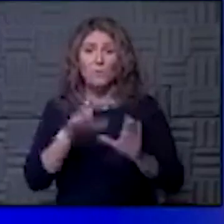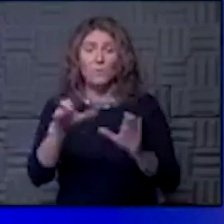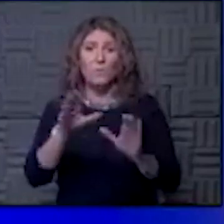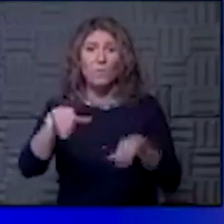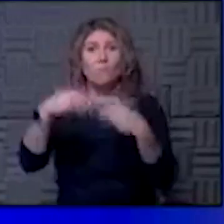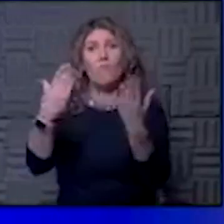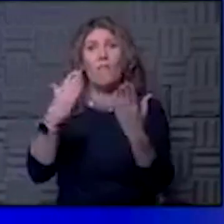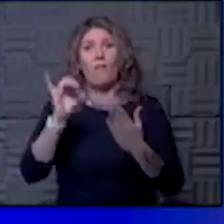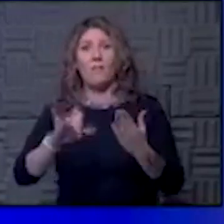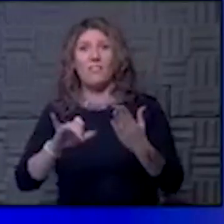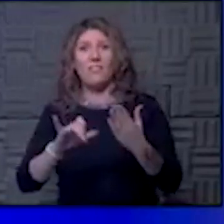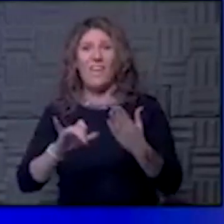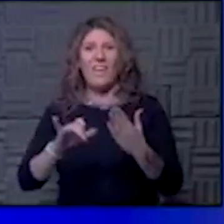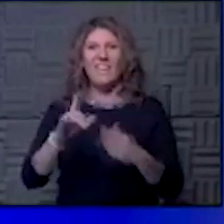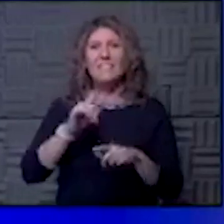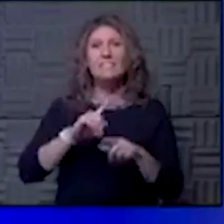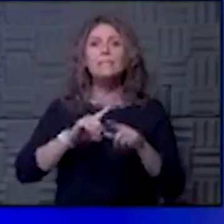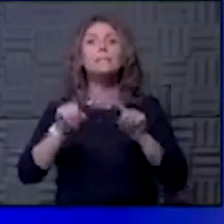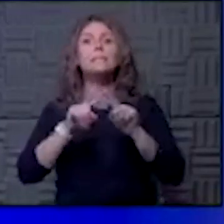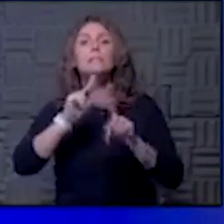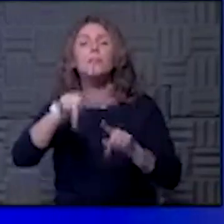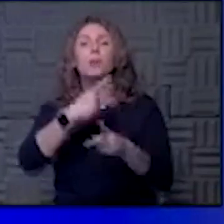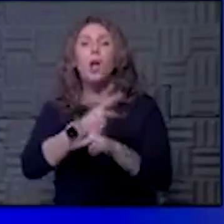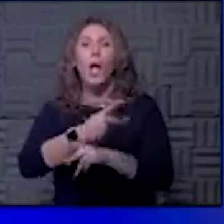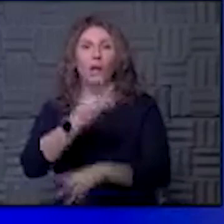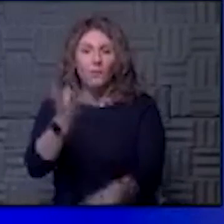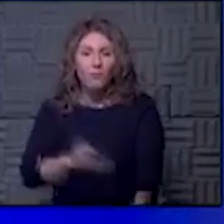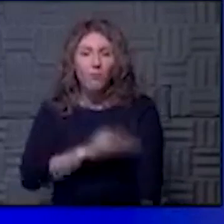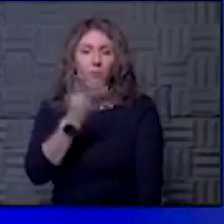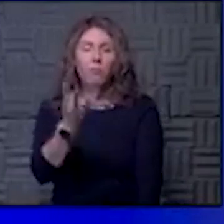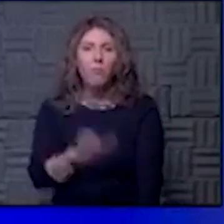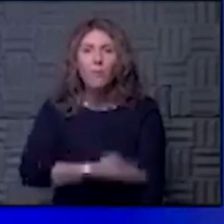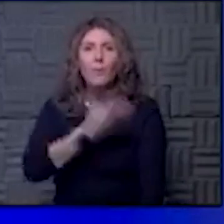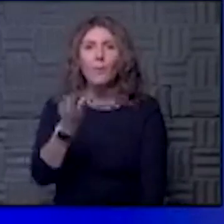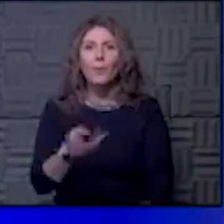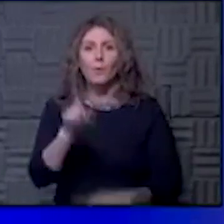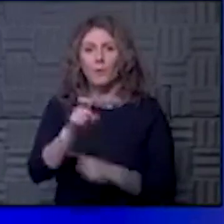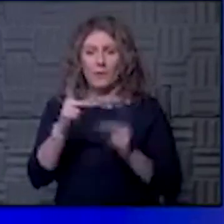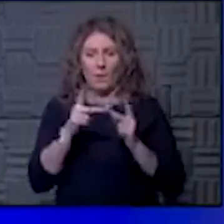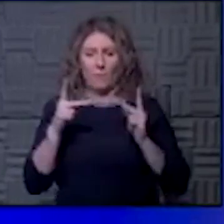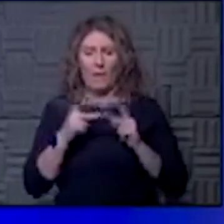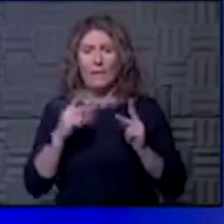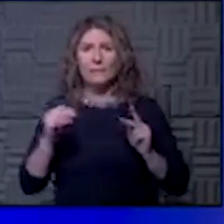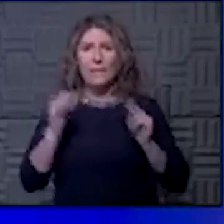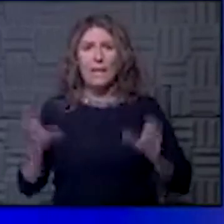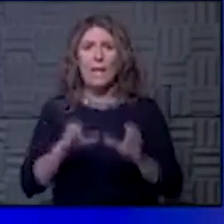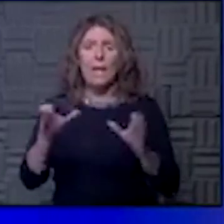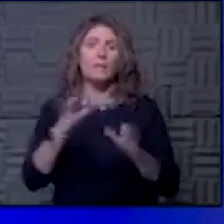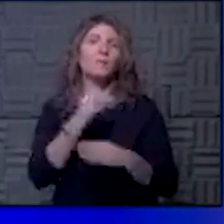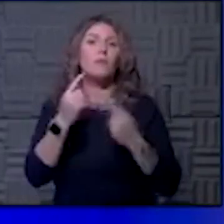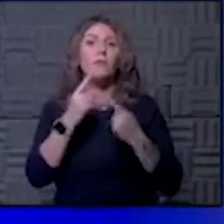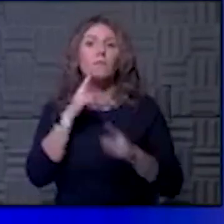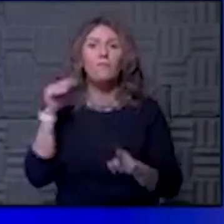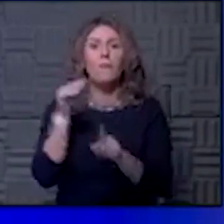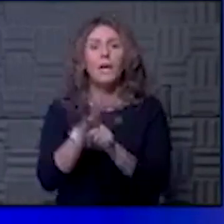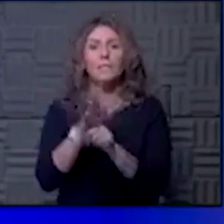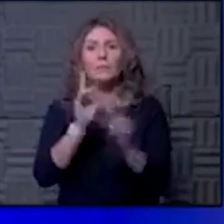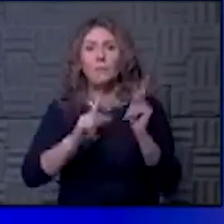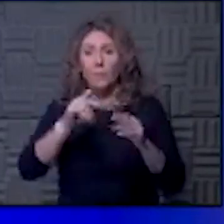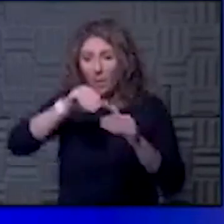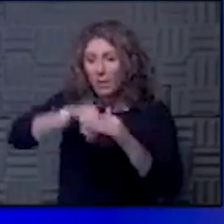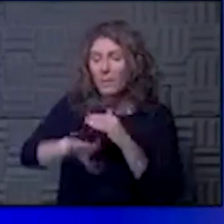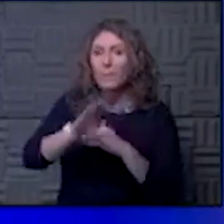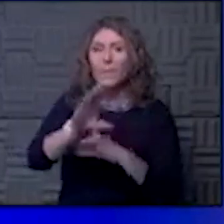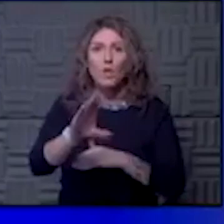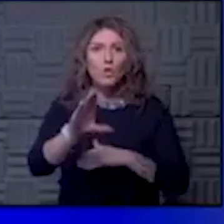difficult infusion to give because you have to have a place where you can give it. You know that actively infected people are coming into your facility, so you have